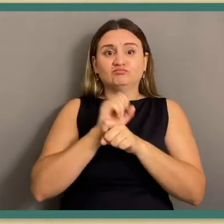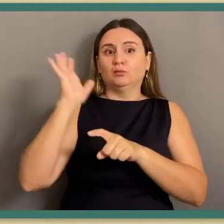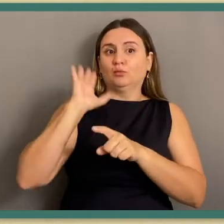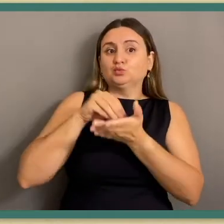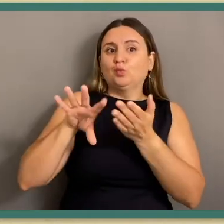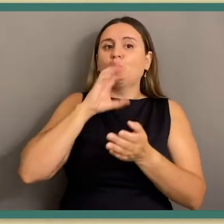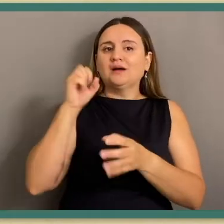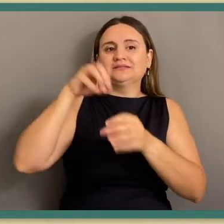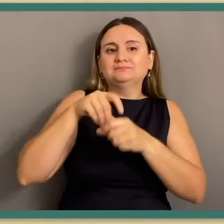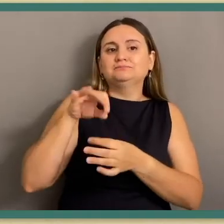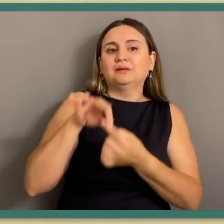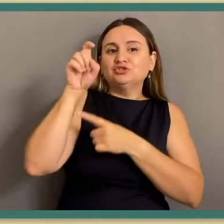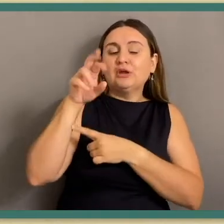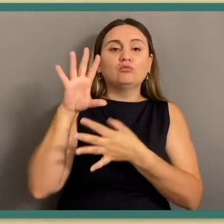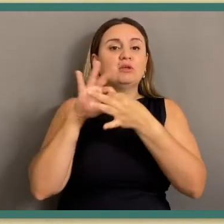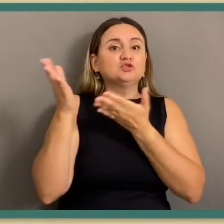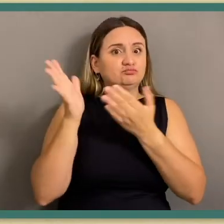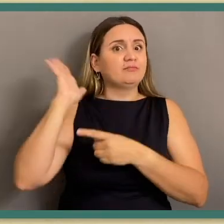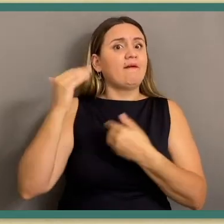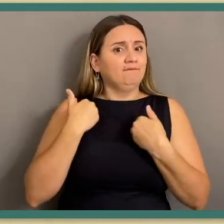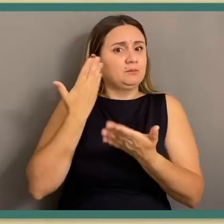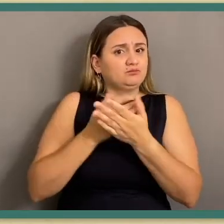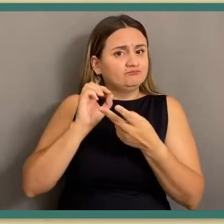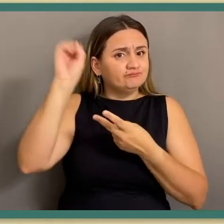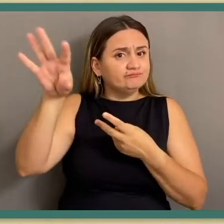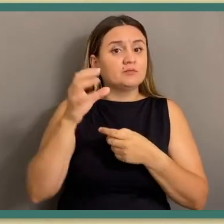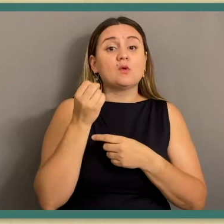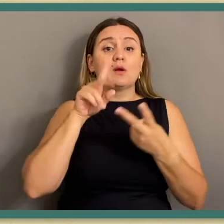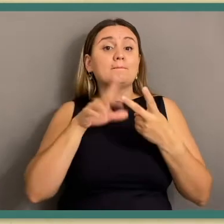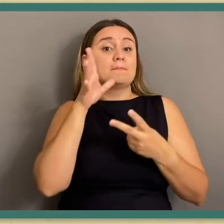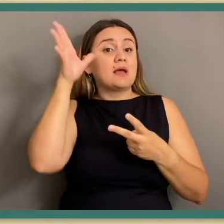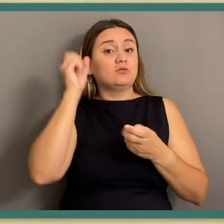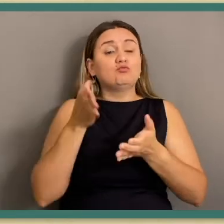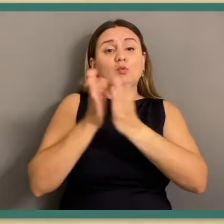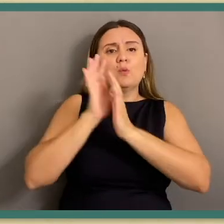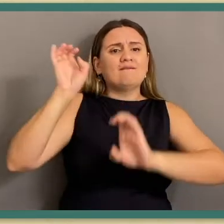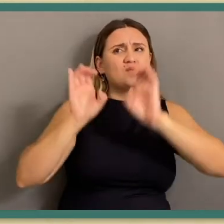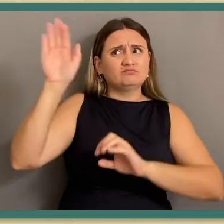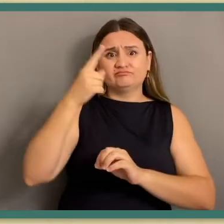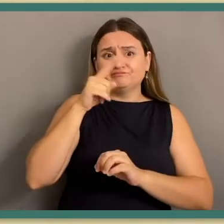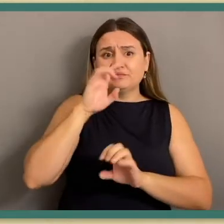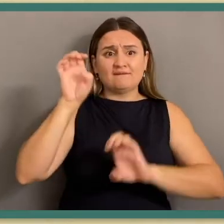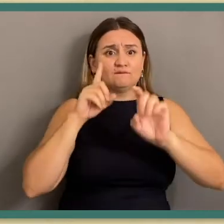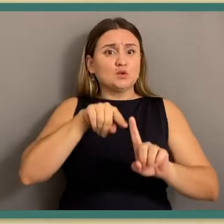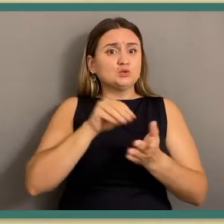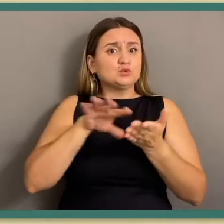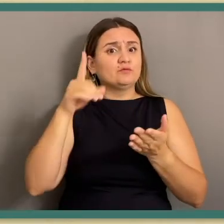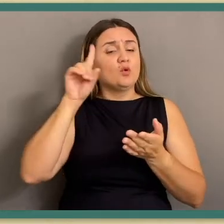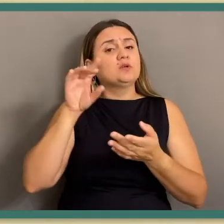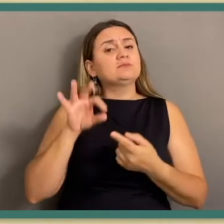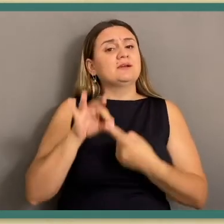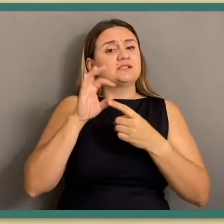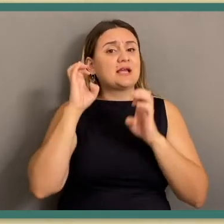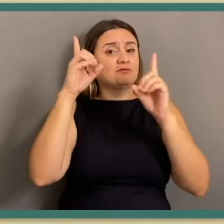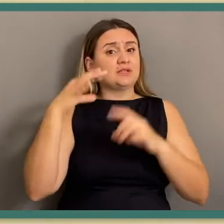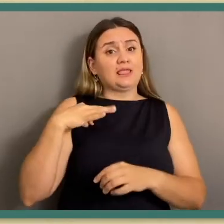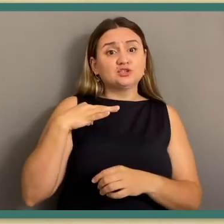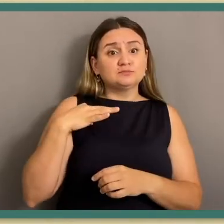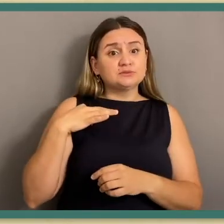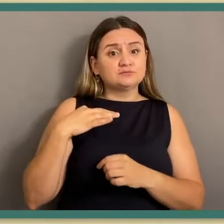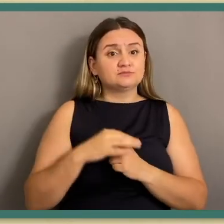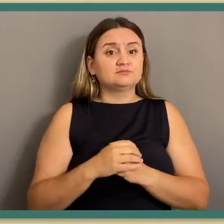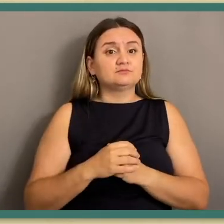need of special education and related services. 2. The parent requested an evaluation of the student for special